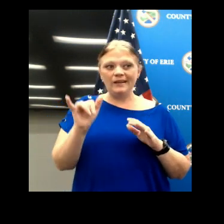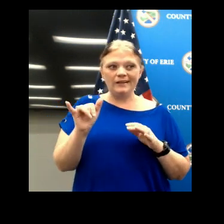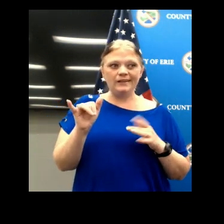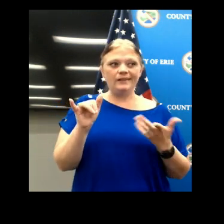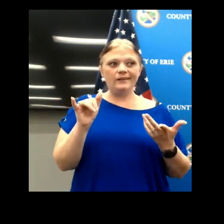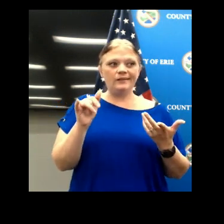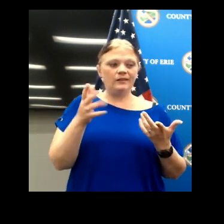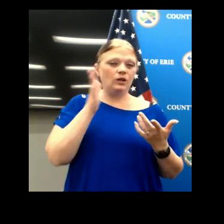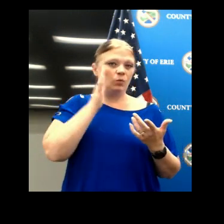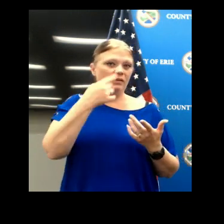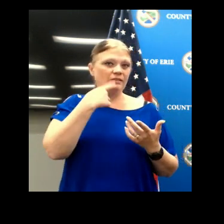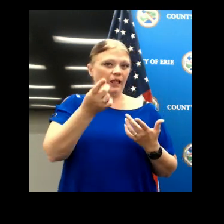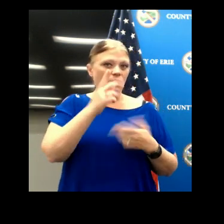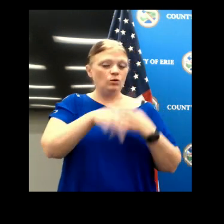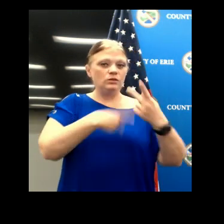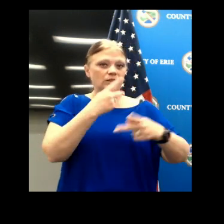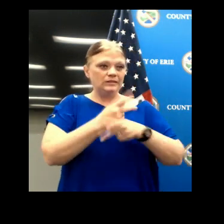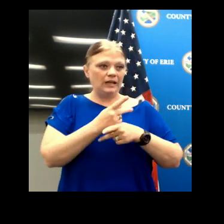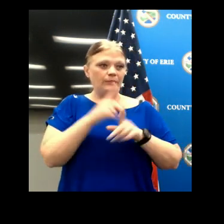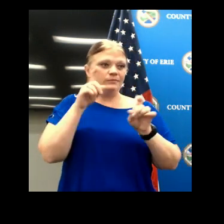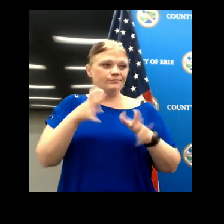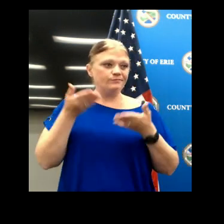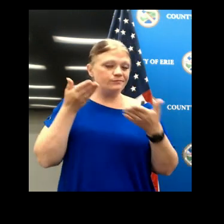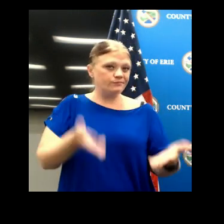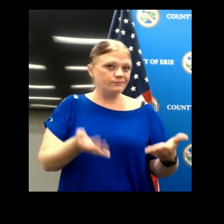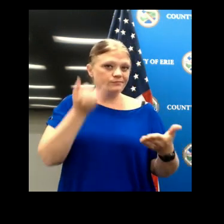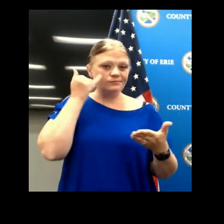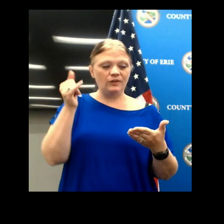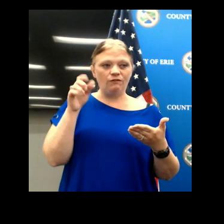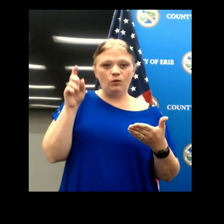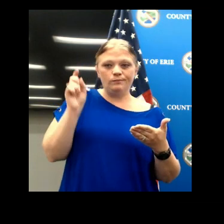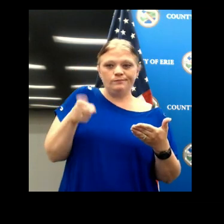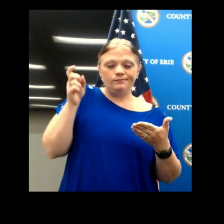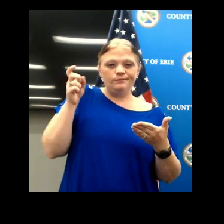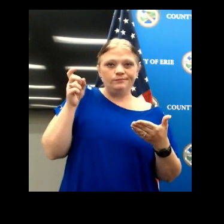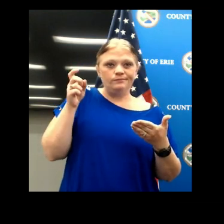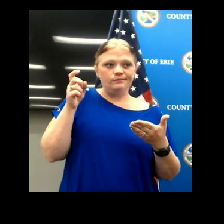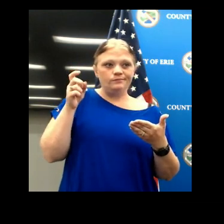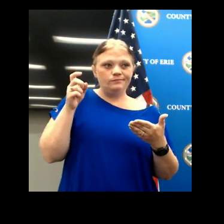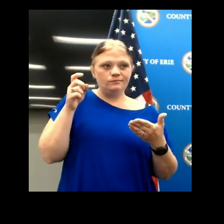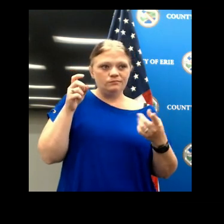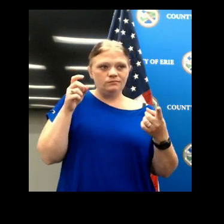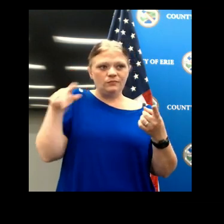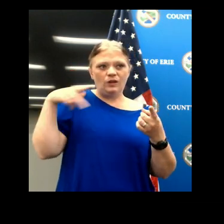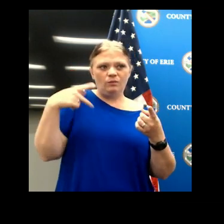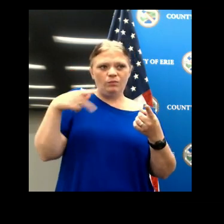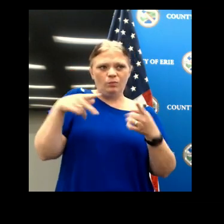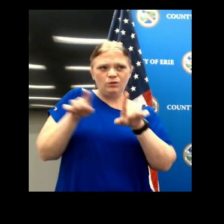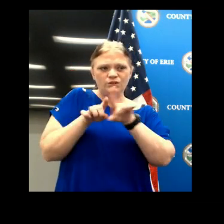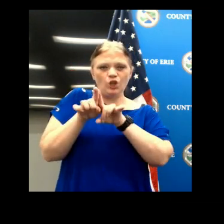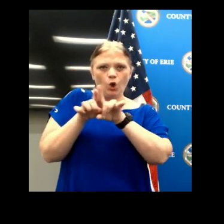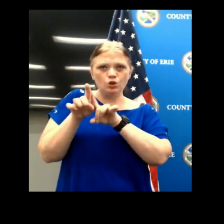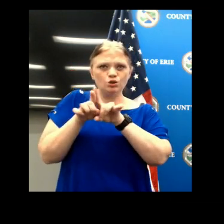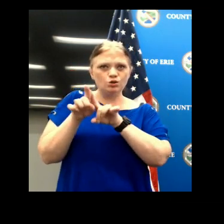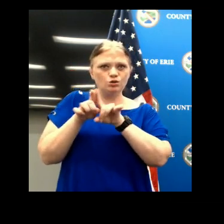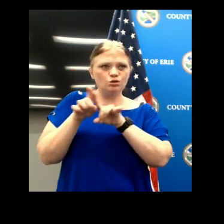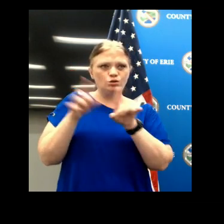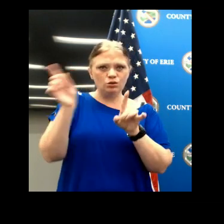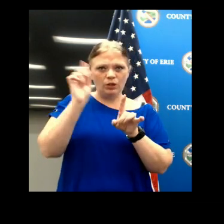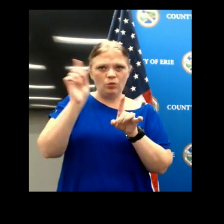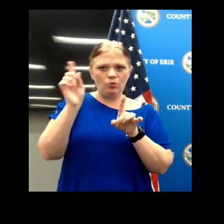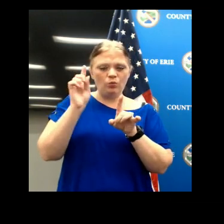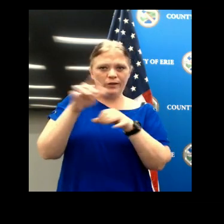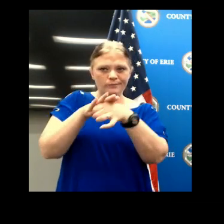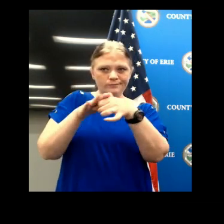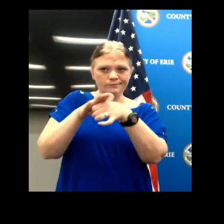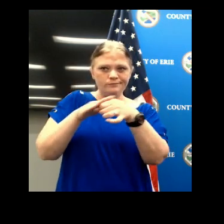and it'll tell you what type of tests they offer. If you click on where the DARs or the dots where the test sites are located, if you